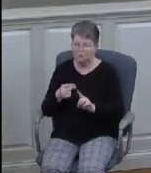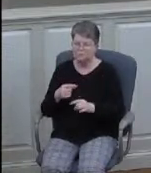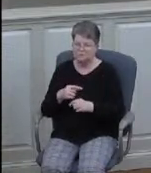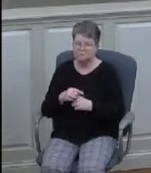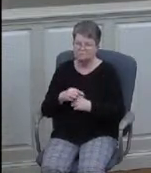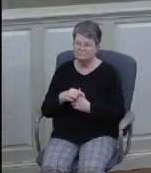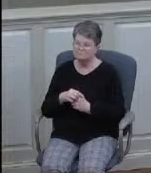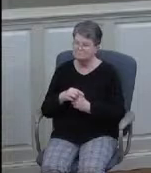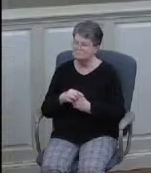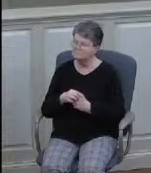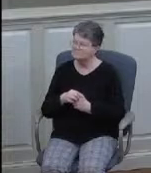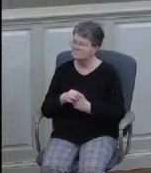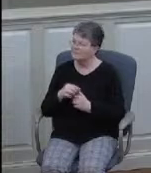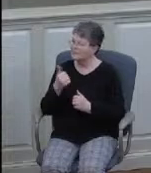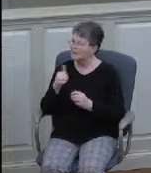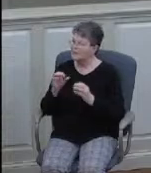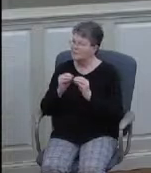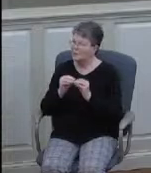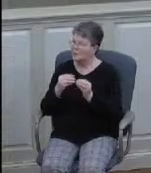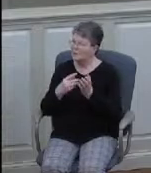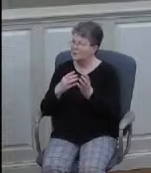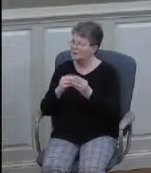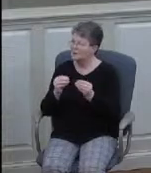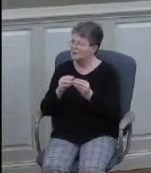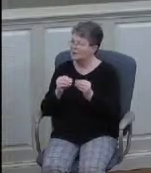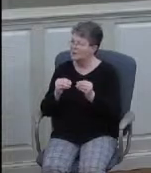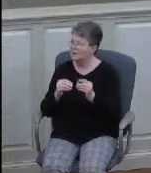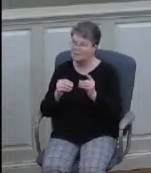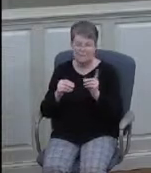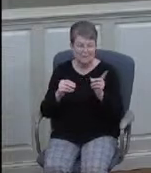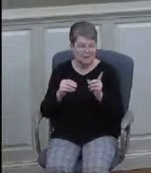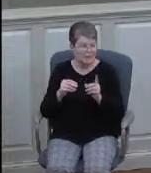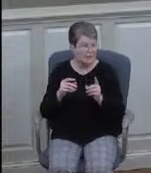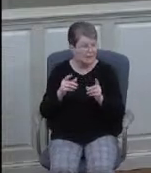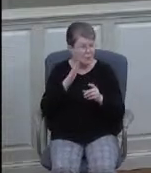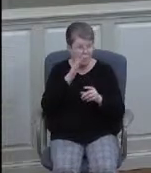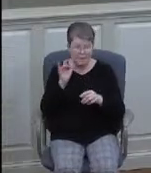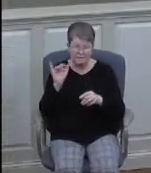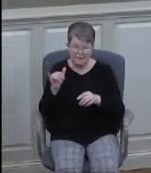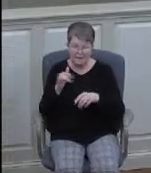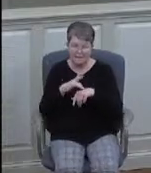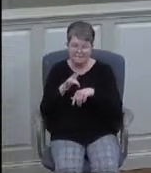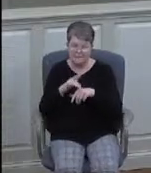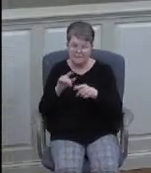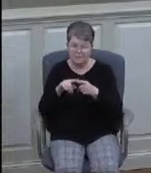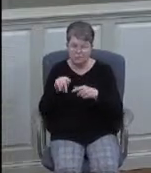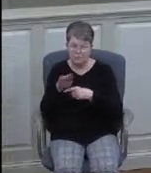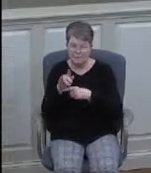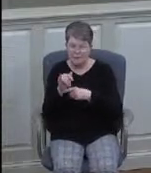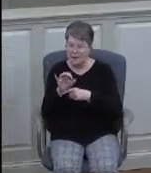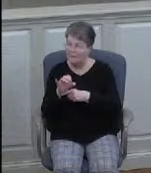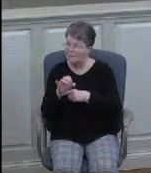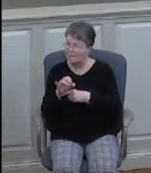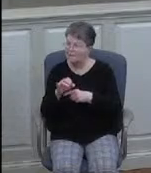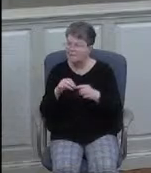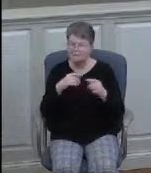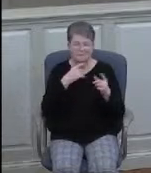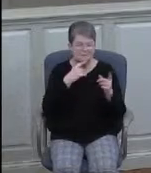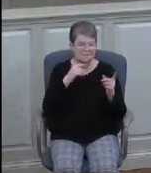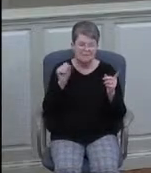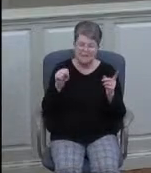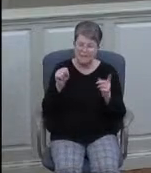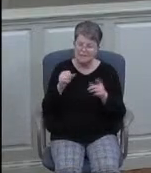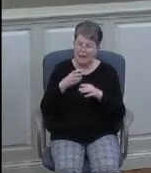I'm okay. Any further comments? Is this gonna be available to the public? That's one of the things we will be able to do. Once it's